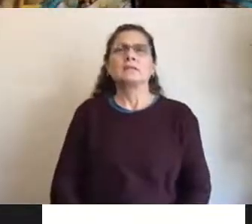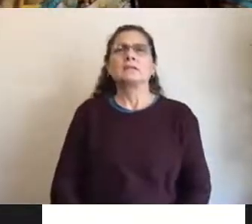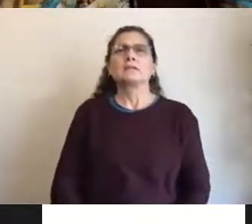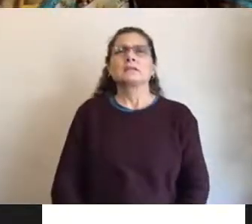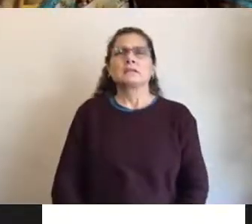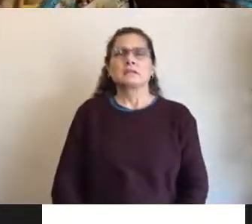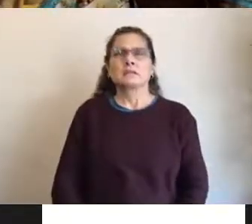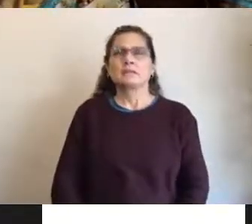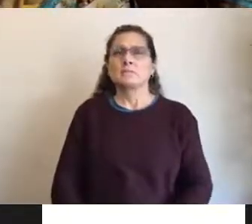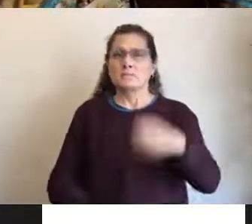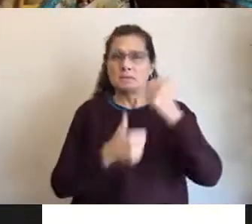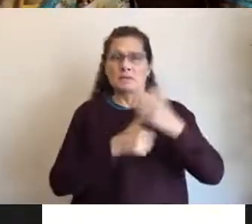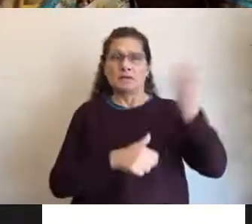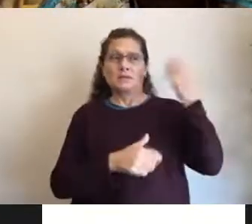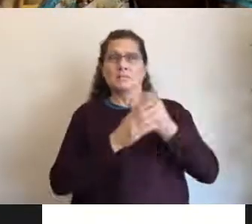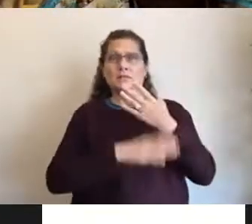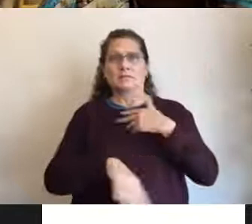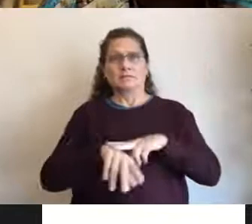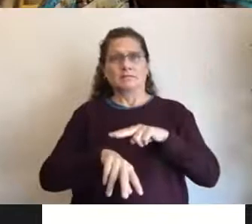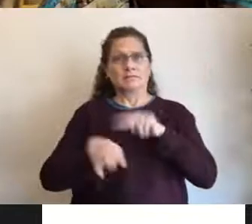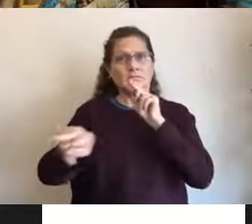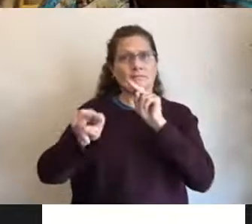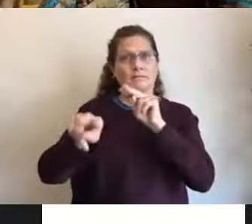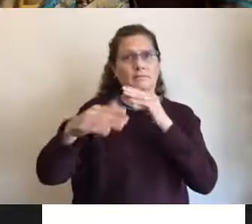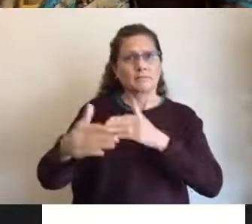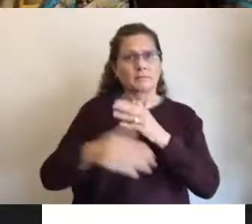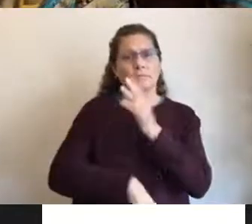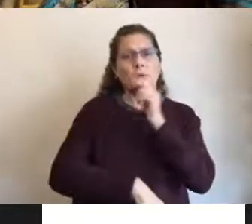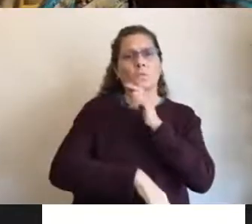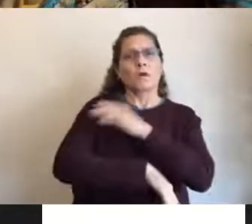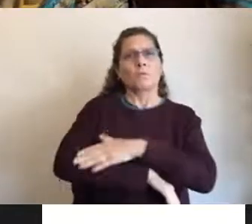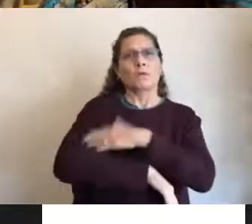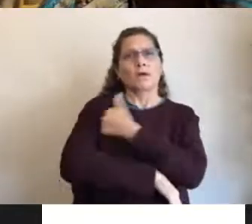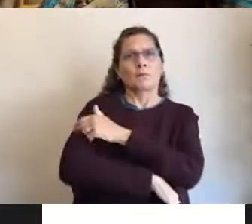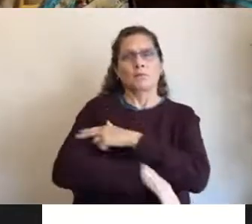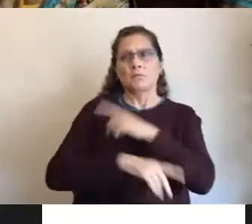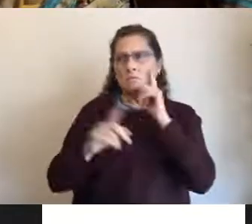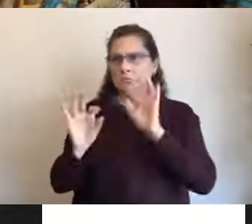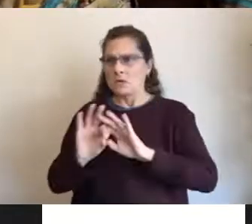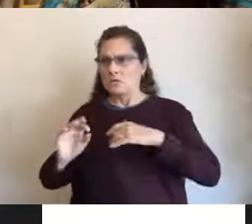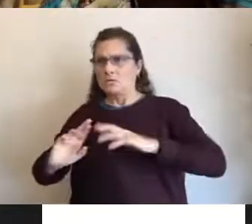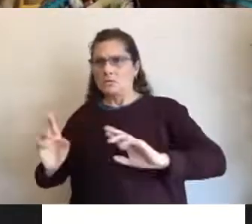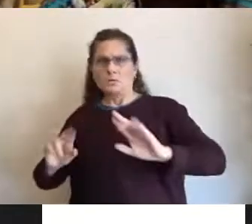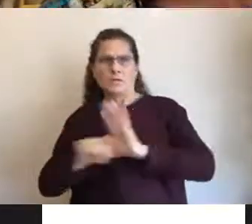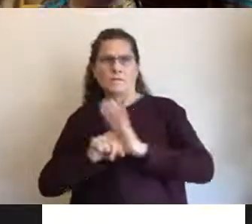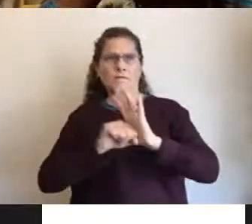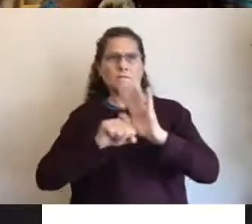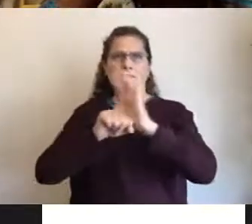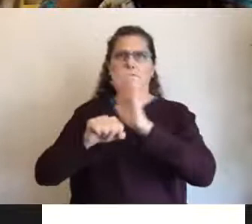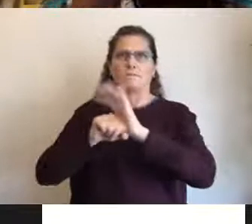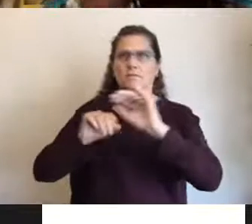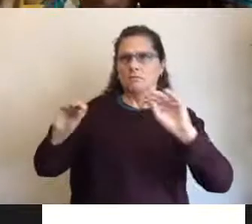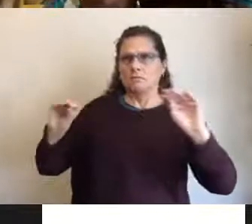systems, that Milwaukee County hospitals were as well positioned as they could be for this surge. And that's still true, but no matter how